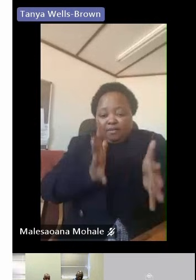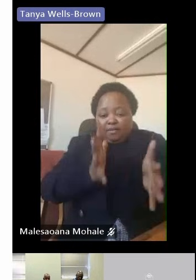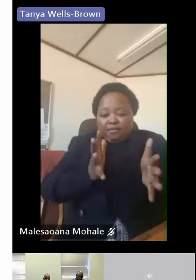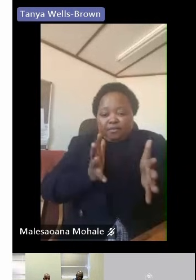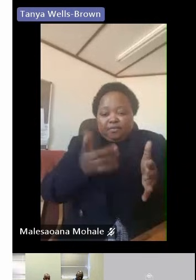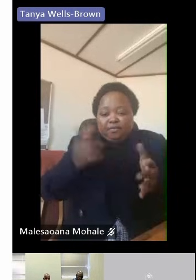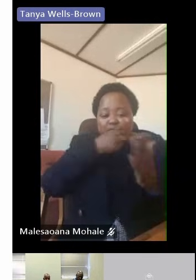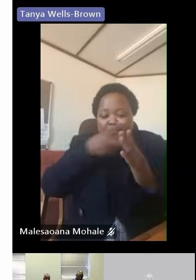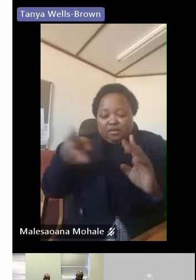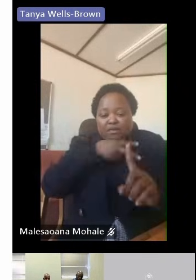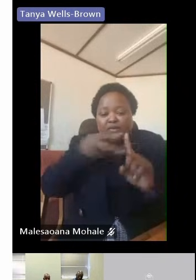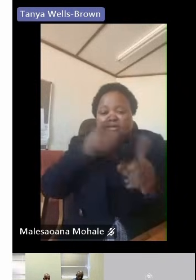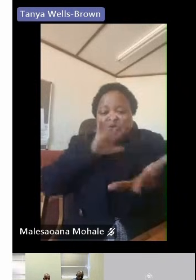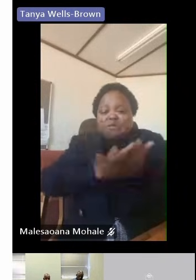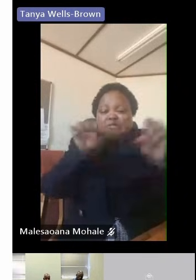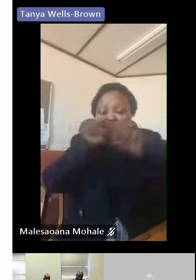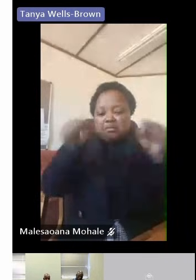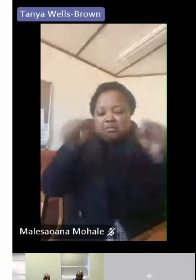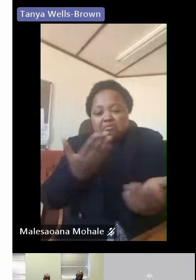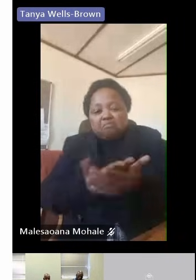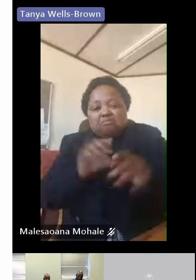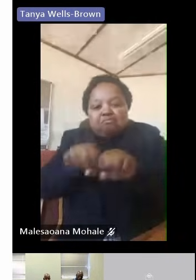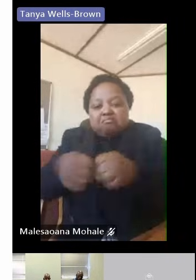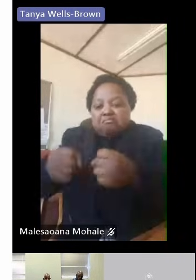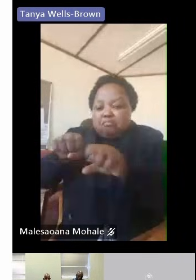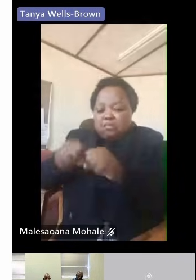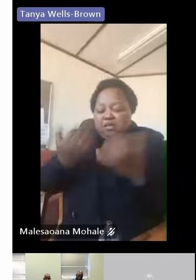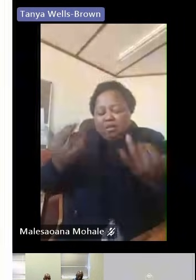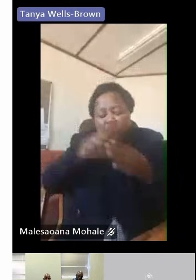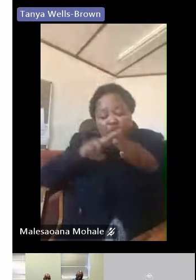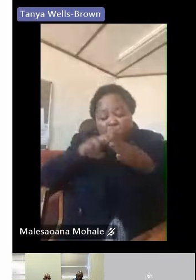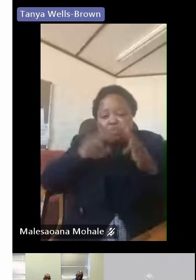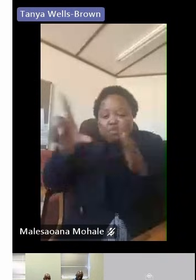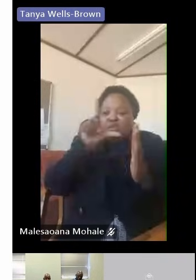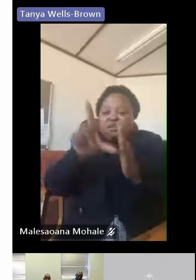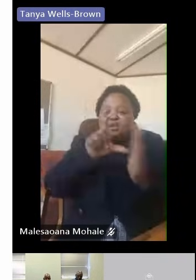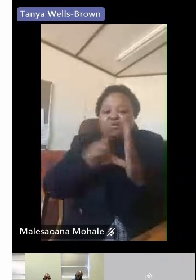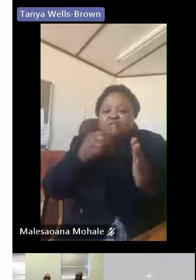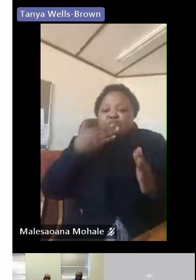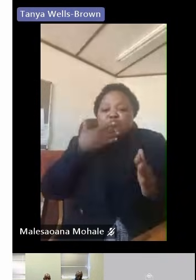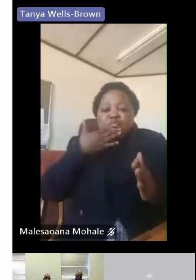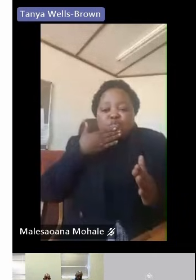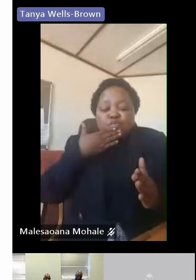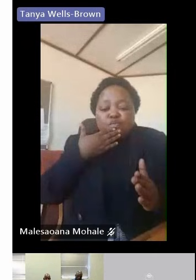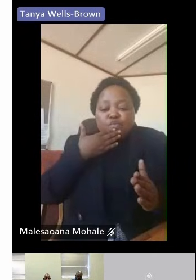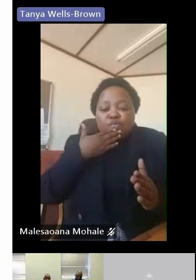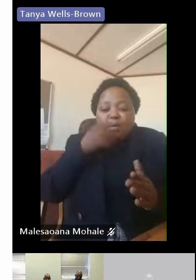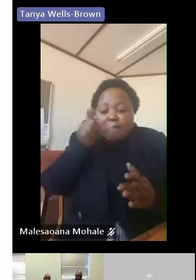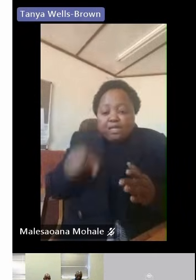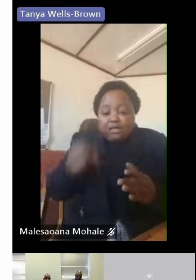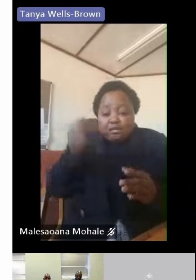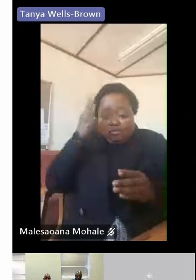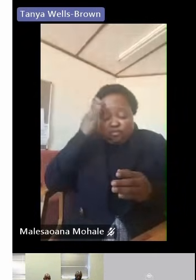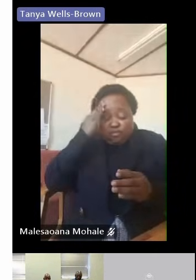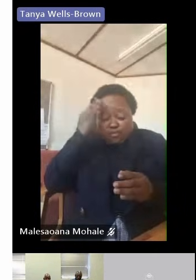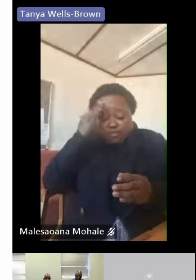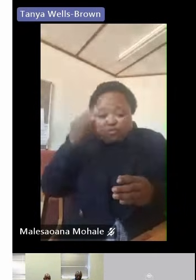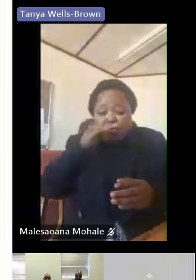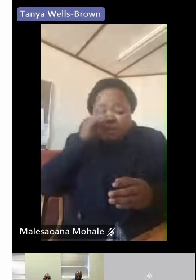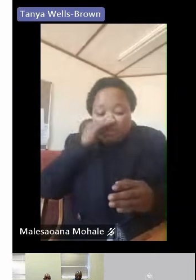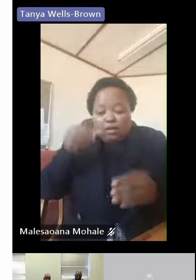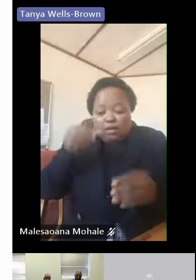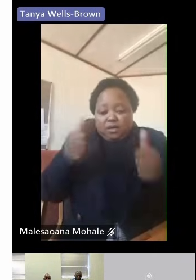use the legislation that they're most familiar with, that's been perhaps tried and tested, which is